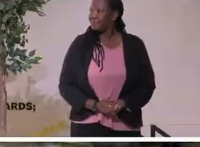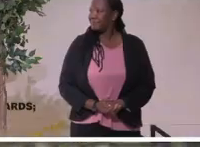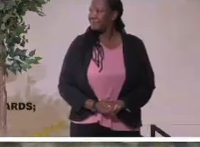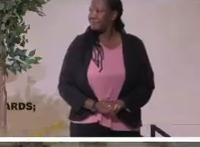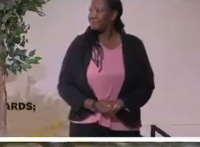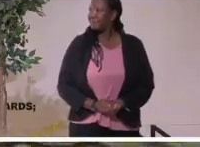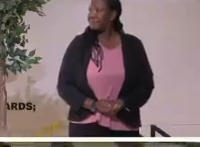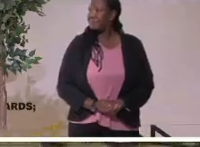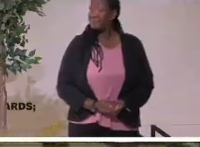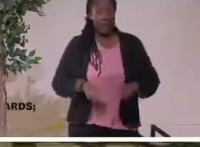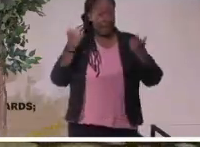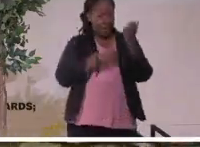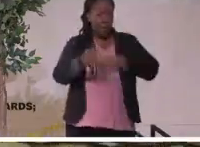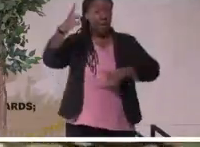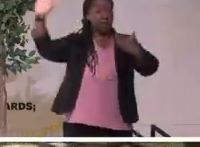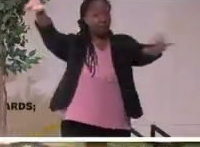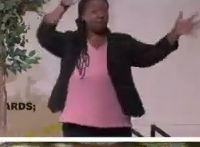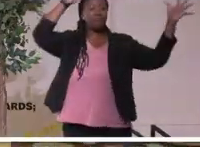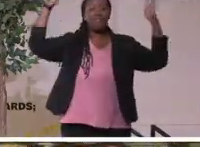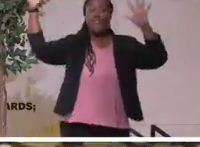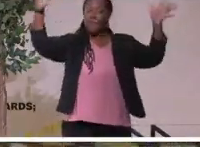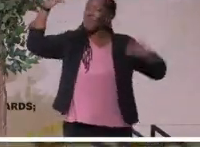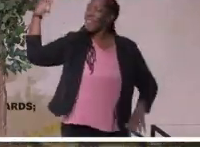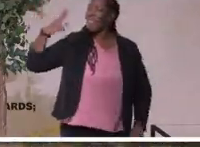I need everyone to give it up for the legend,